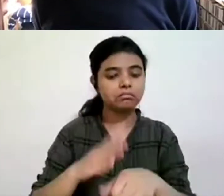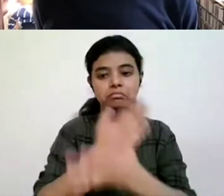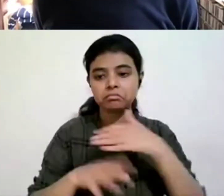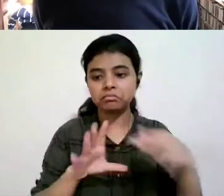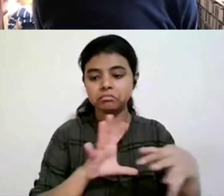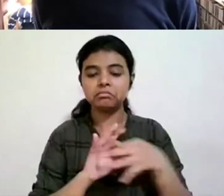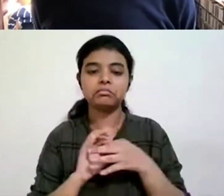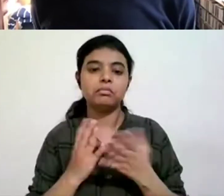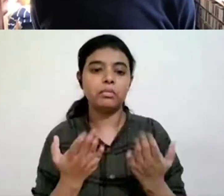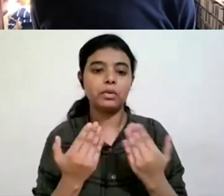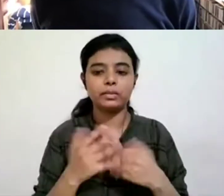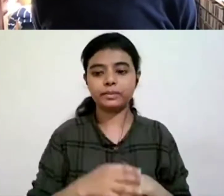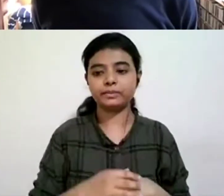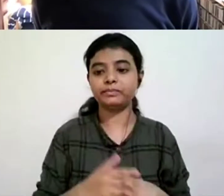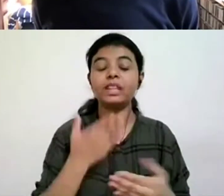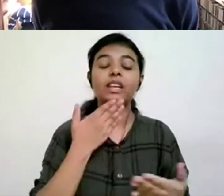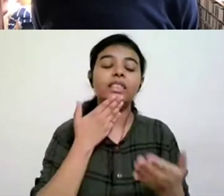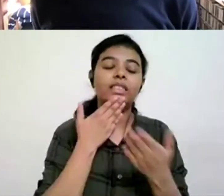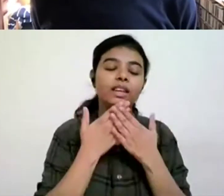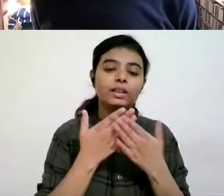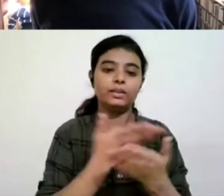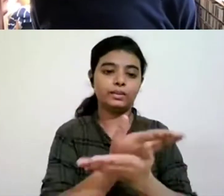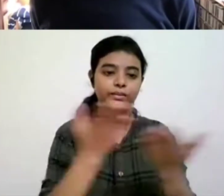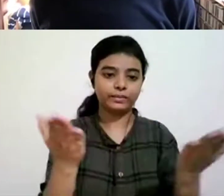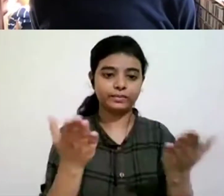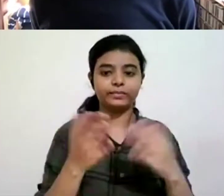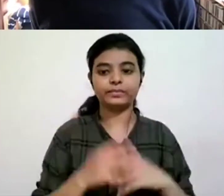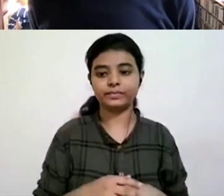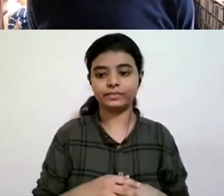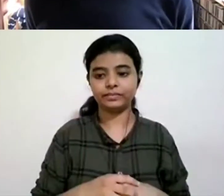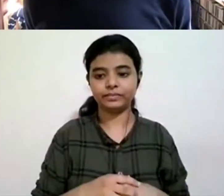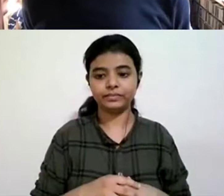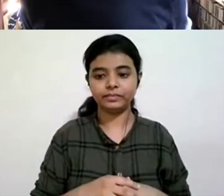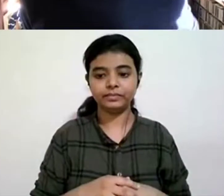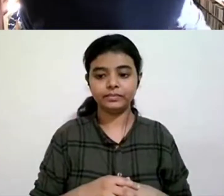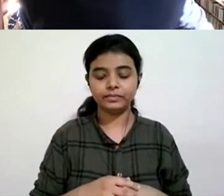disability. Thank you. Thank you so much.